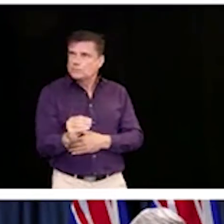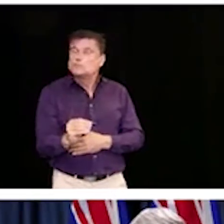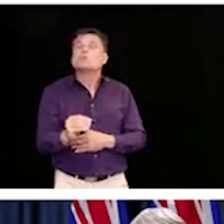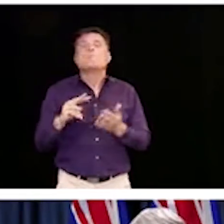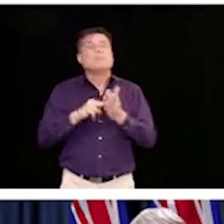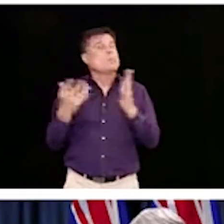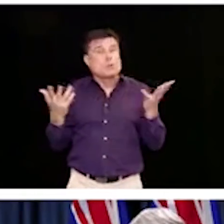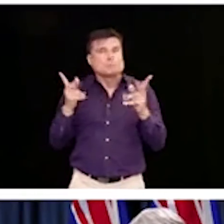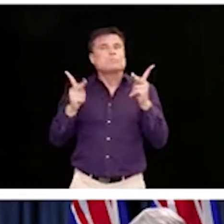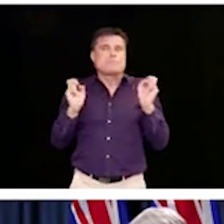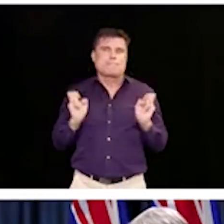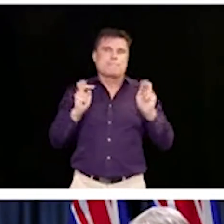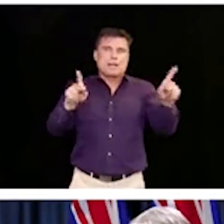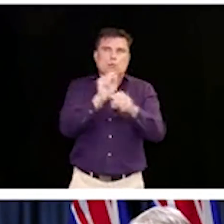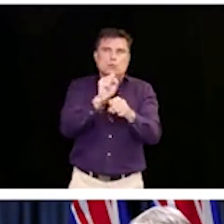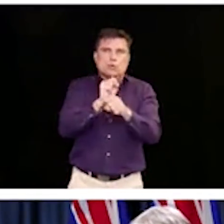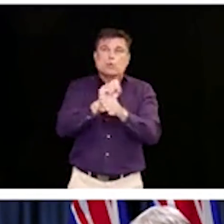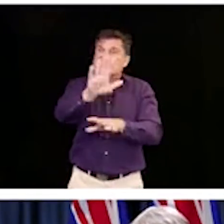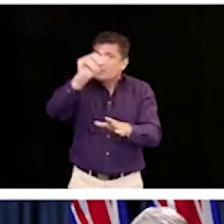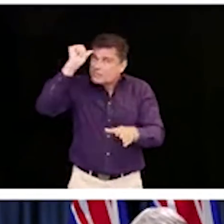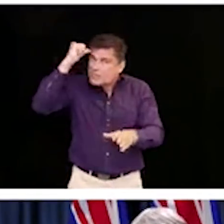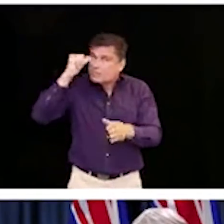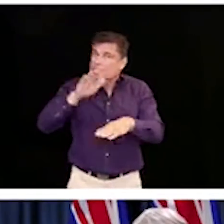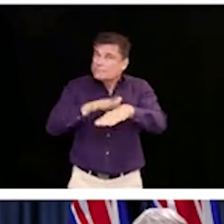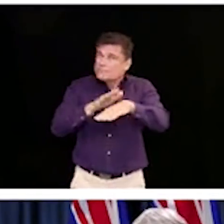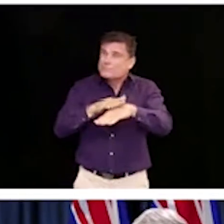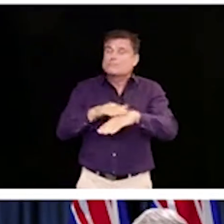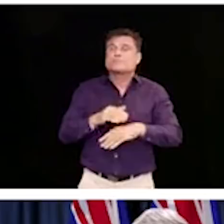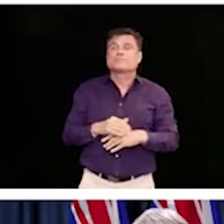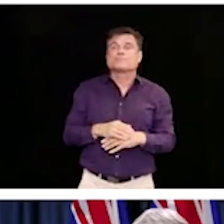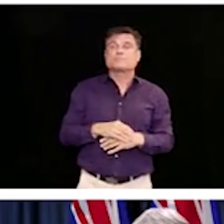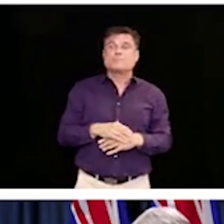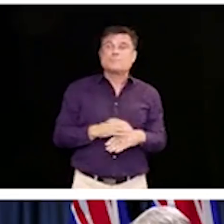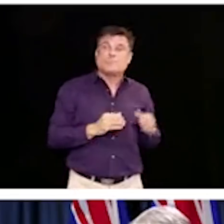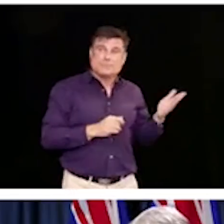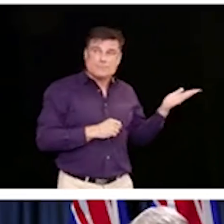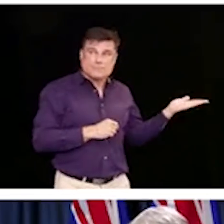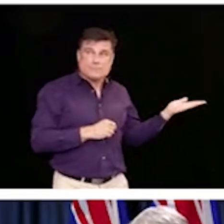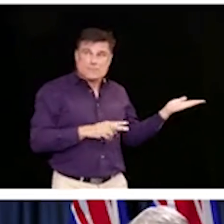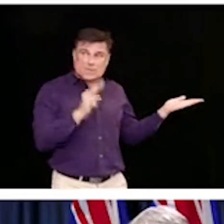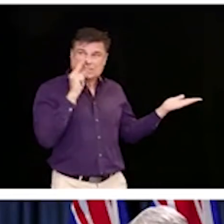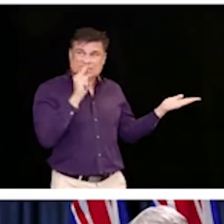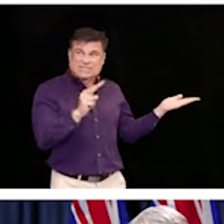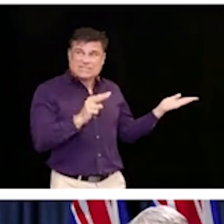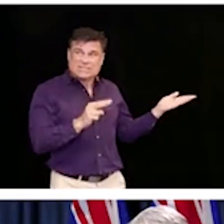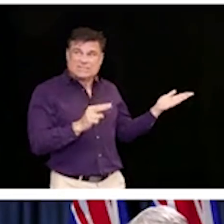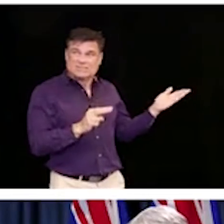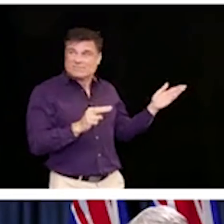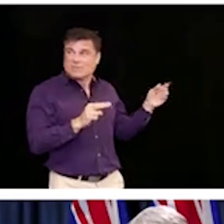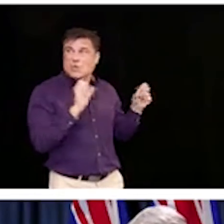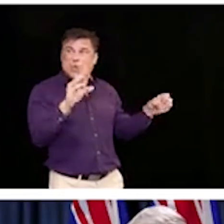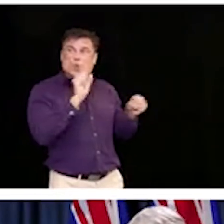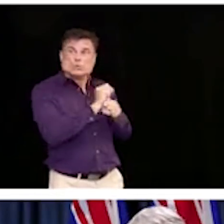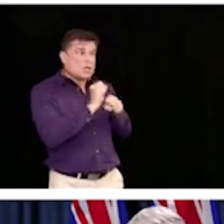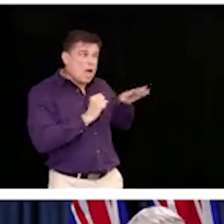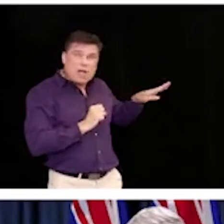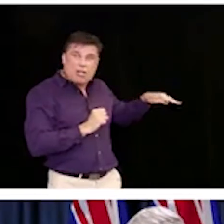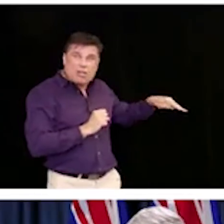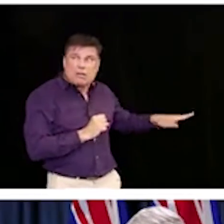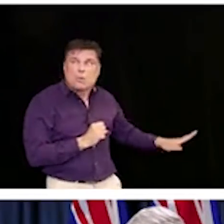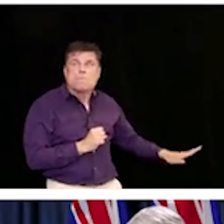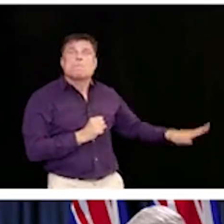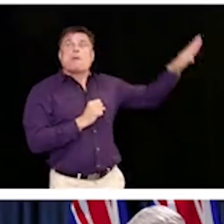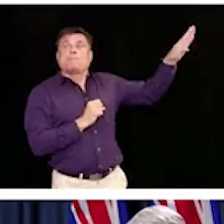to ease. However, we have to remember that the recent unemployment is at the highest rate we've seen in our province